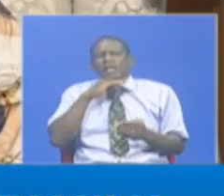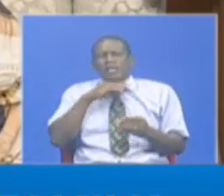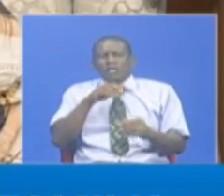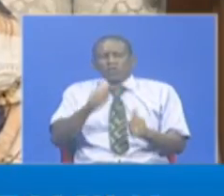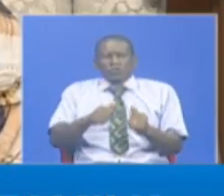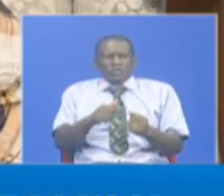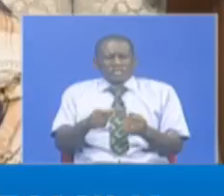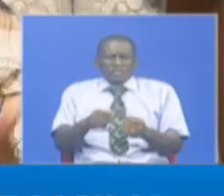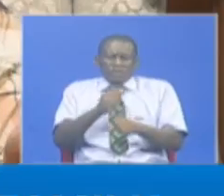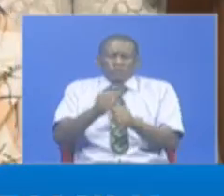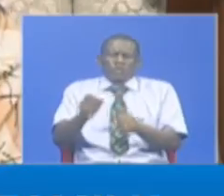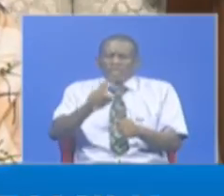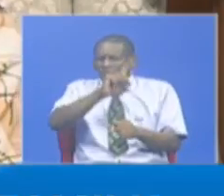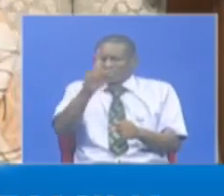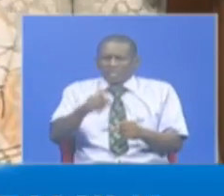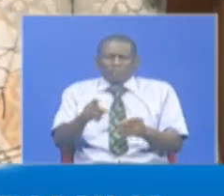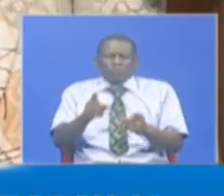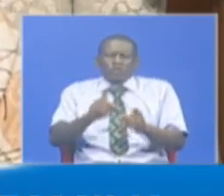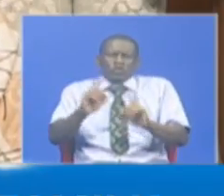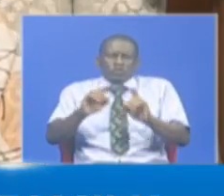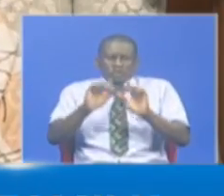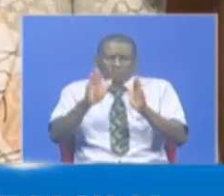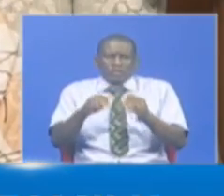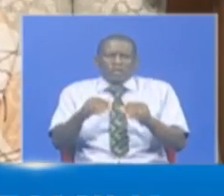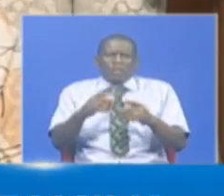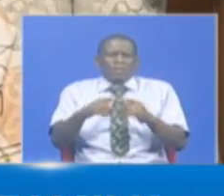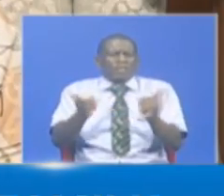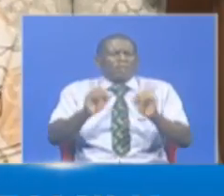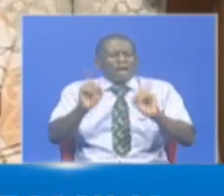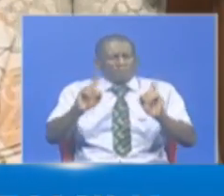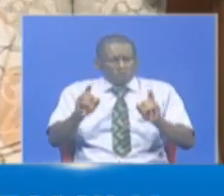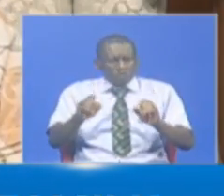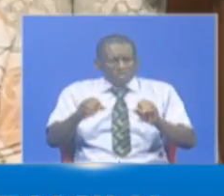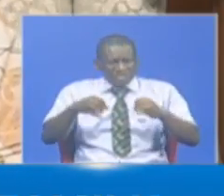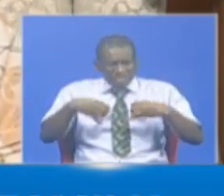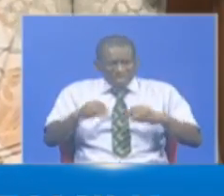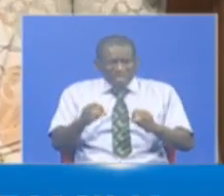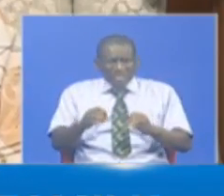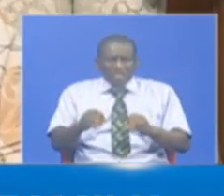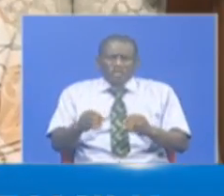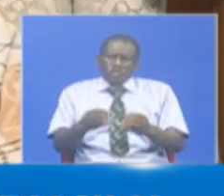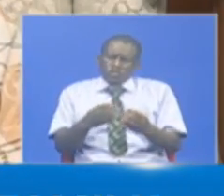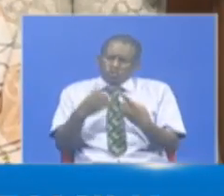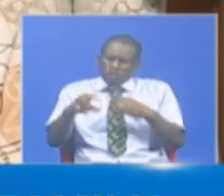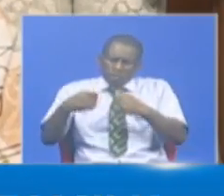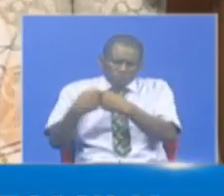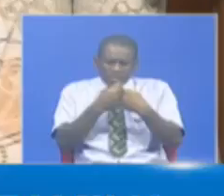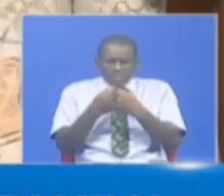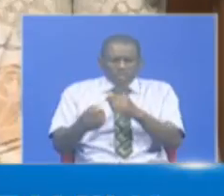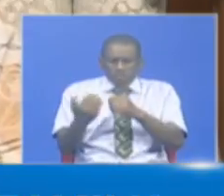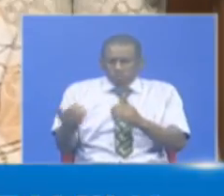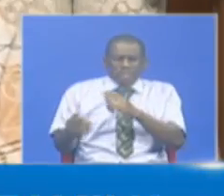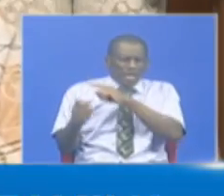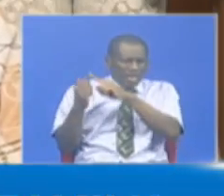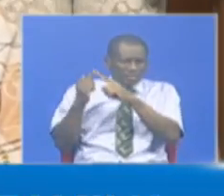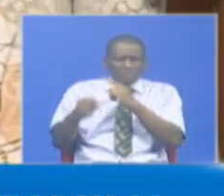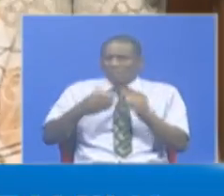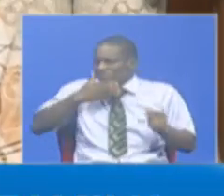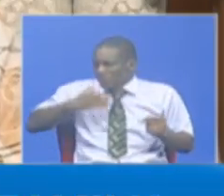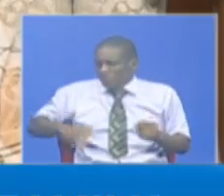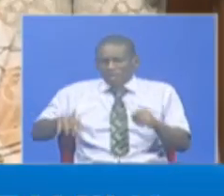does not make sense. However, I'm not trying to belittle that the challenges the children are experiencing. The parents are